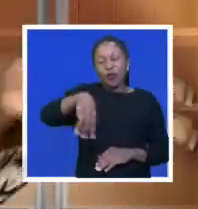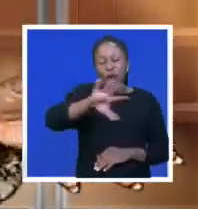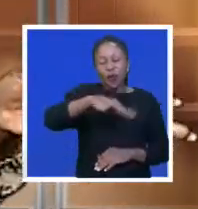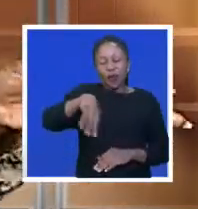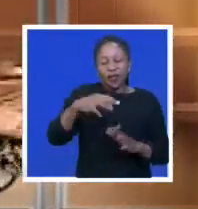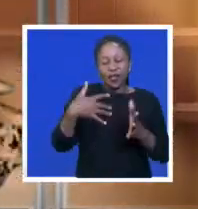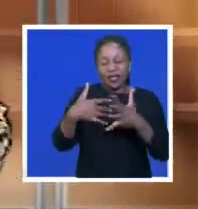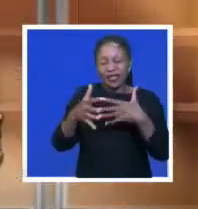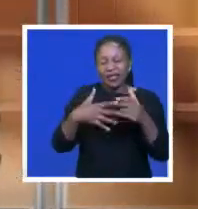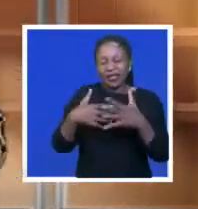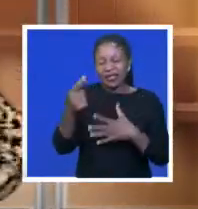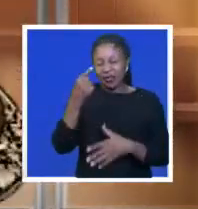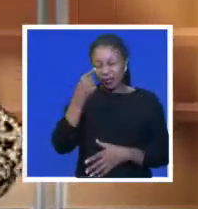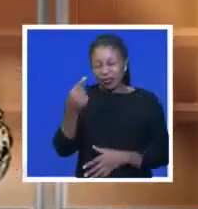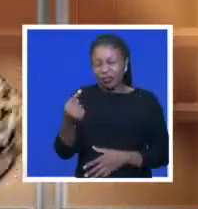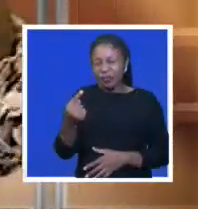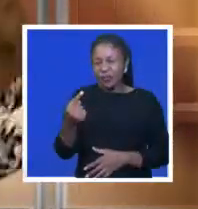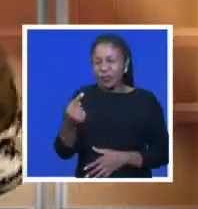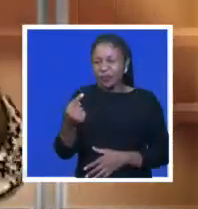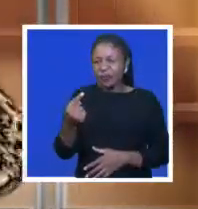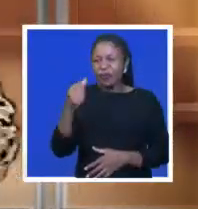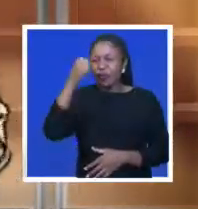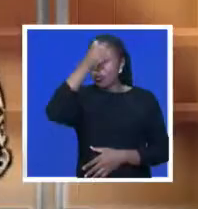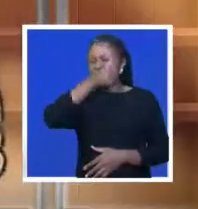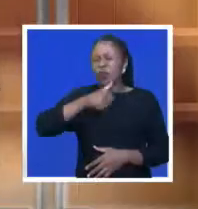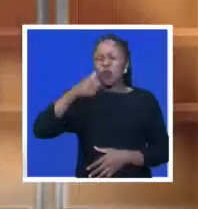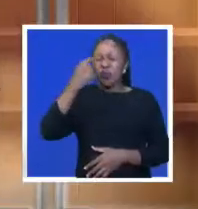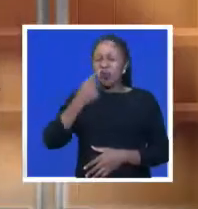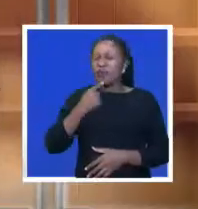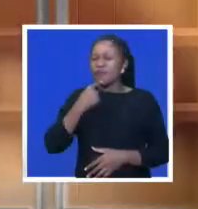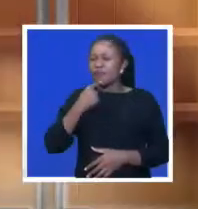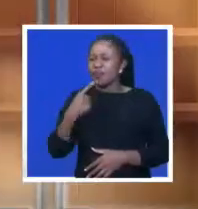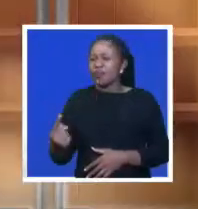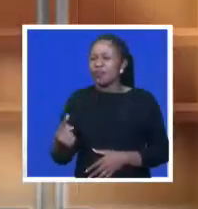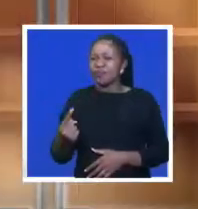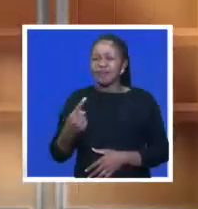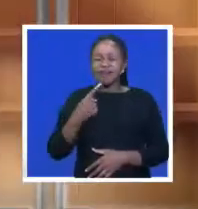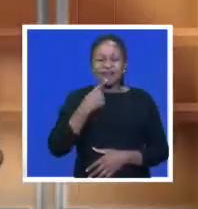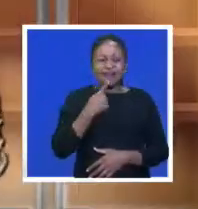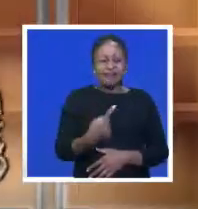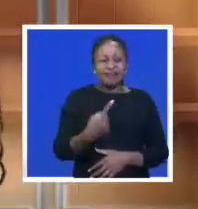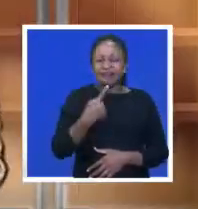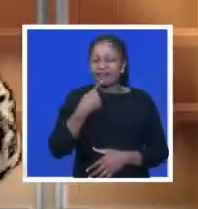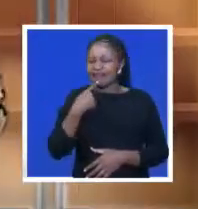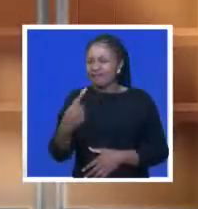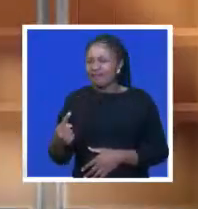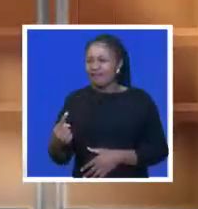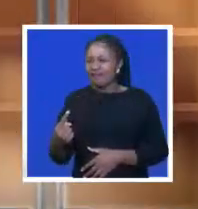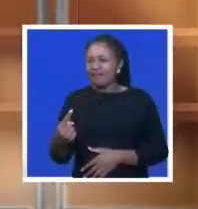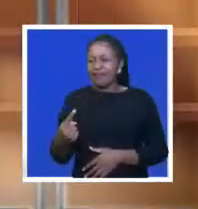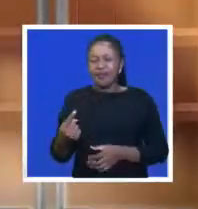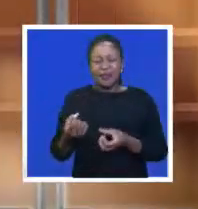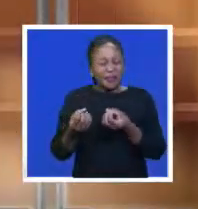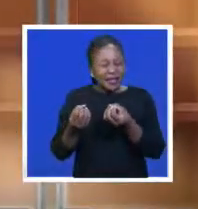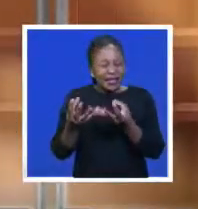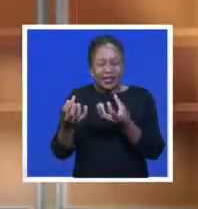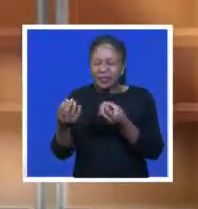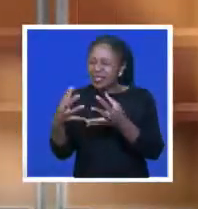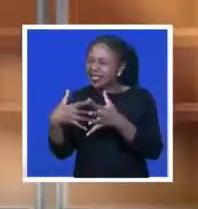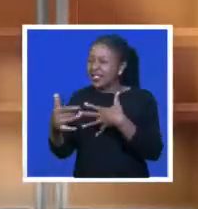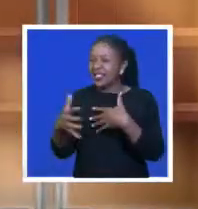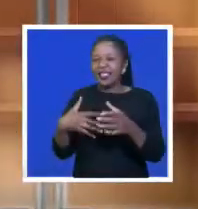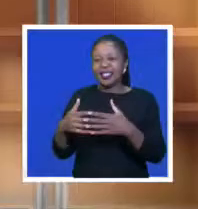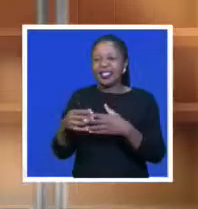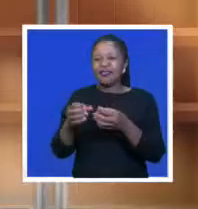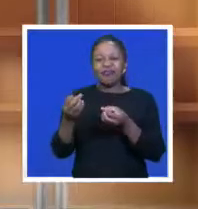there be," and everything else came into existence. For instance, He said, "Let there be light,"